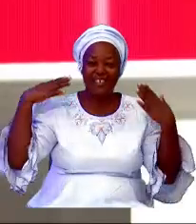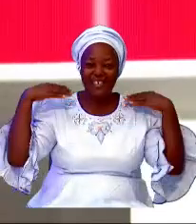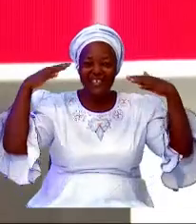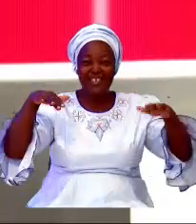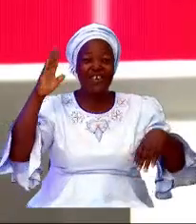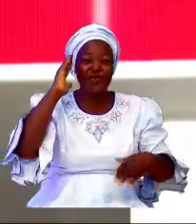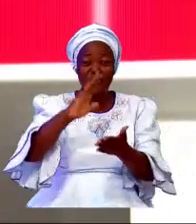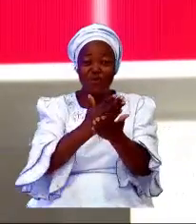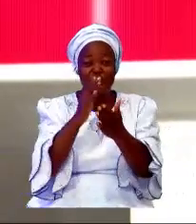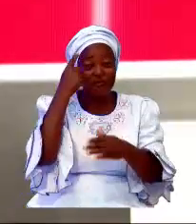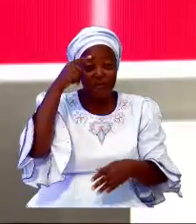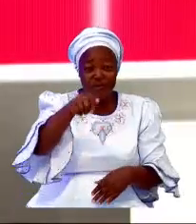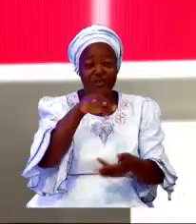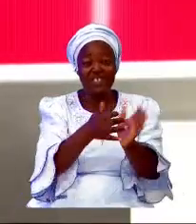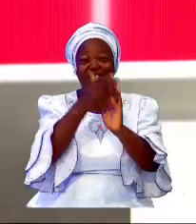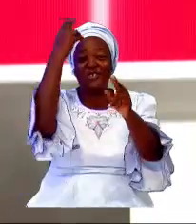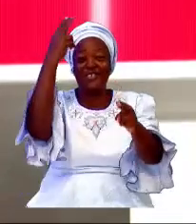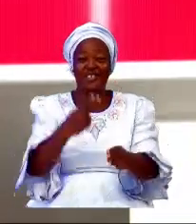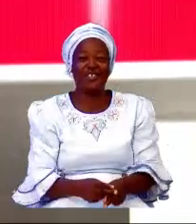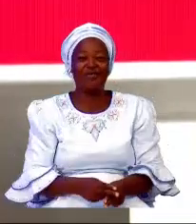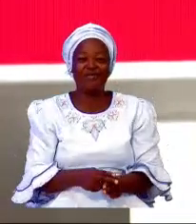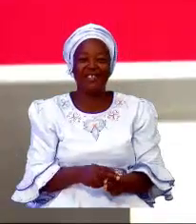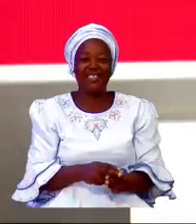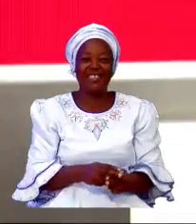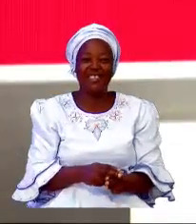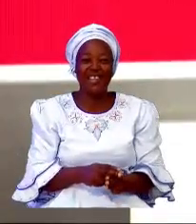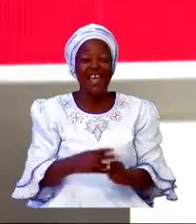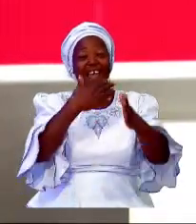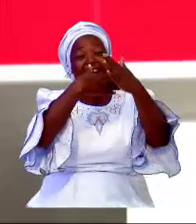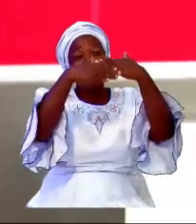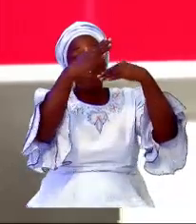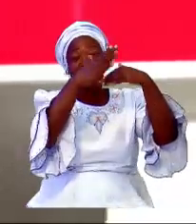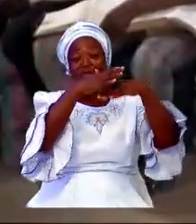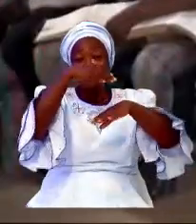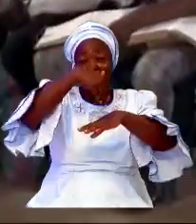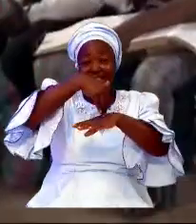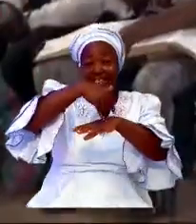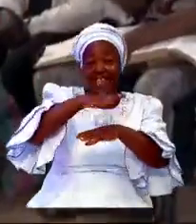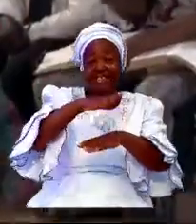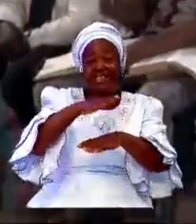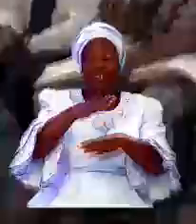him. An angel will cook for you.